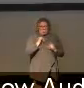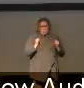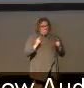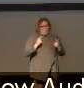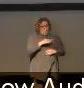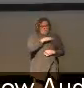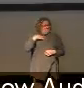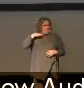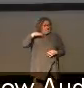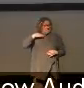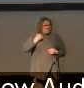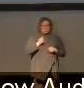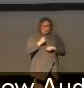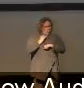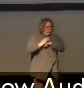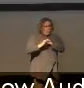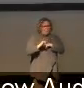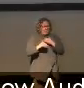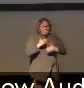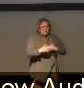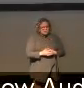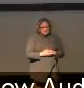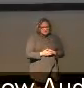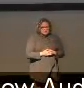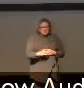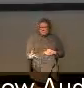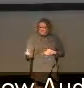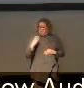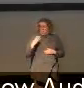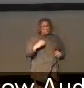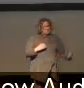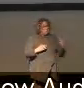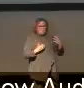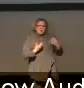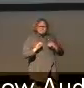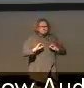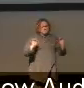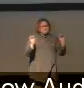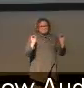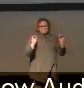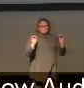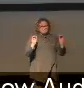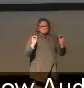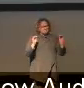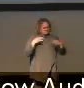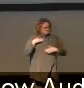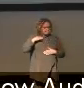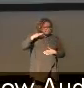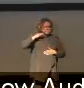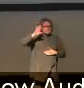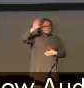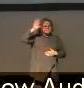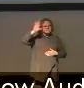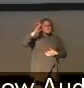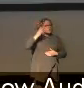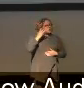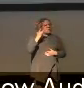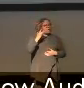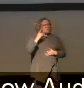process. No one forced them to do this. No one paid them to do this. It was quite simply the right thing to